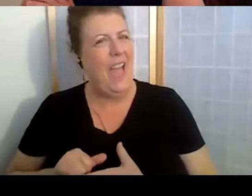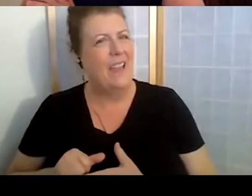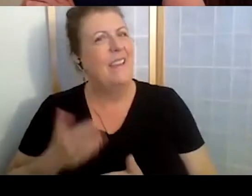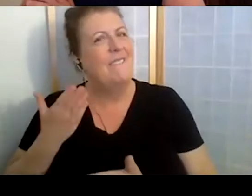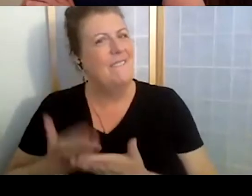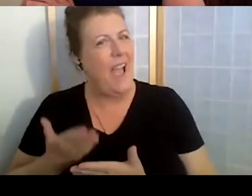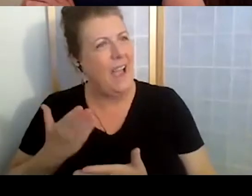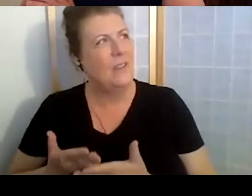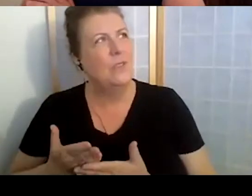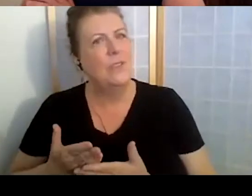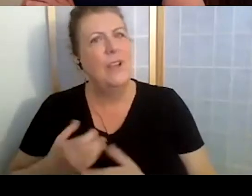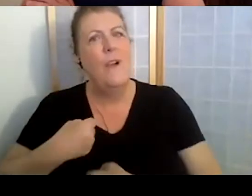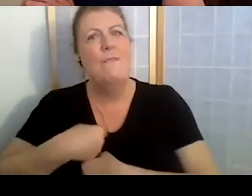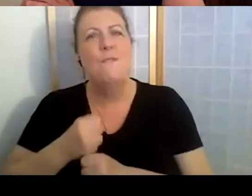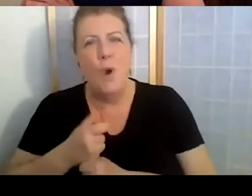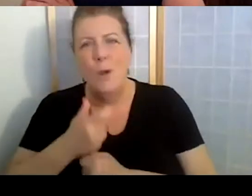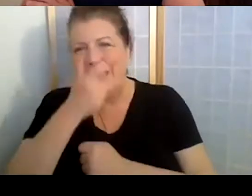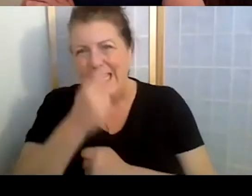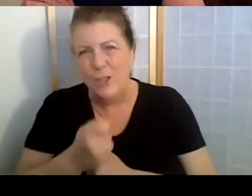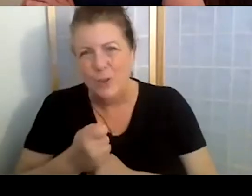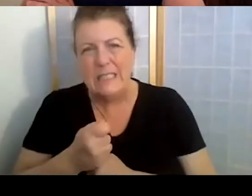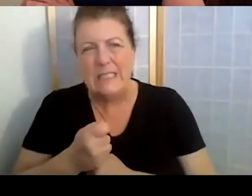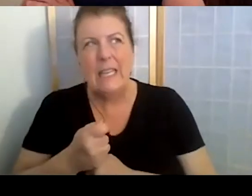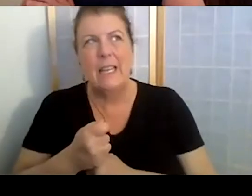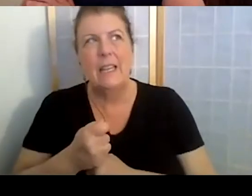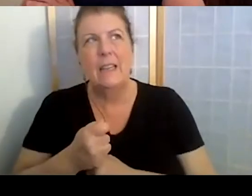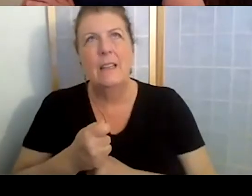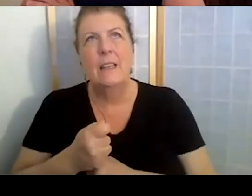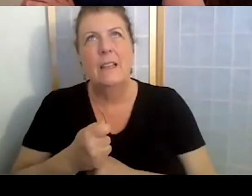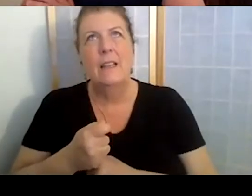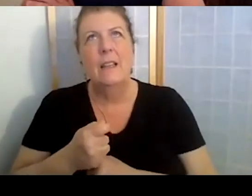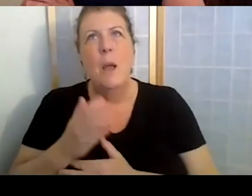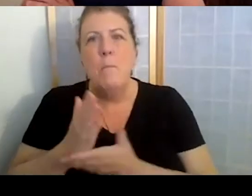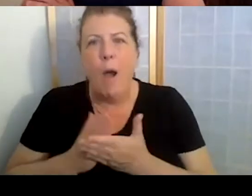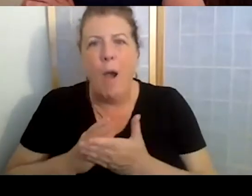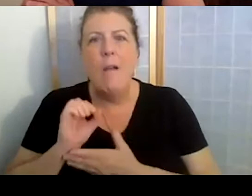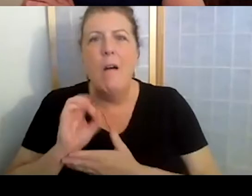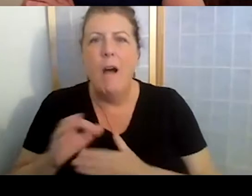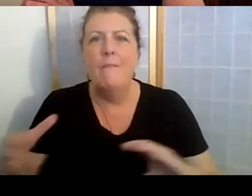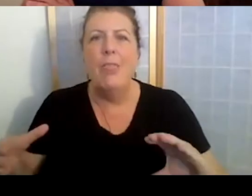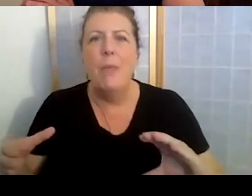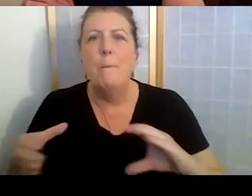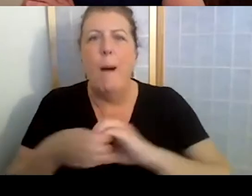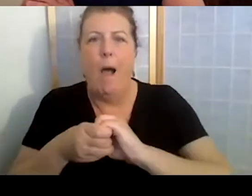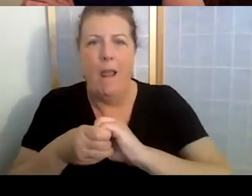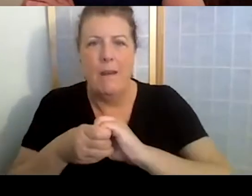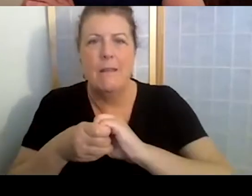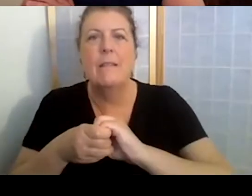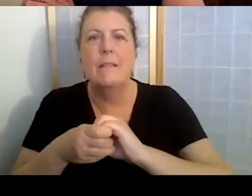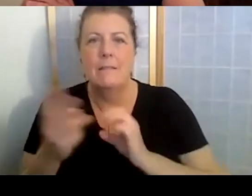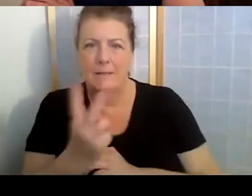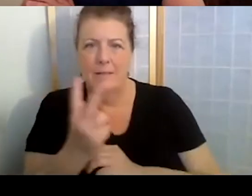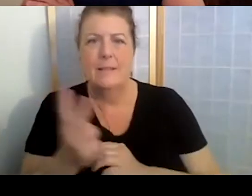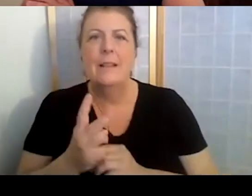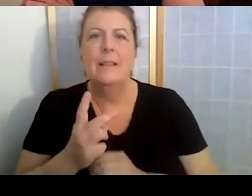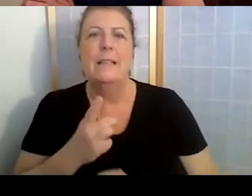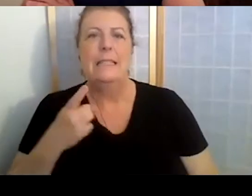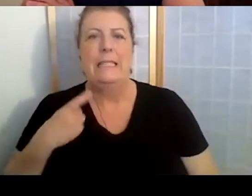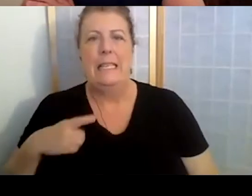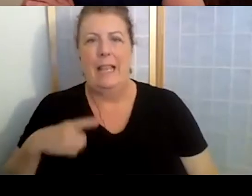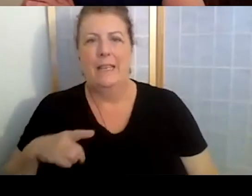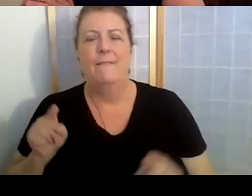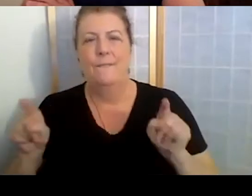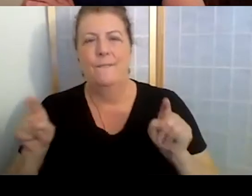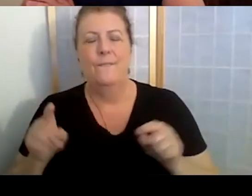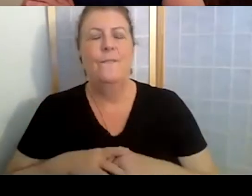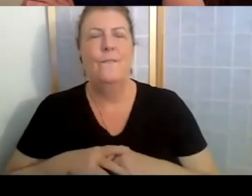interesting bond between these two detectives and the perspectives they brought to their work. And it's,